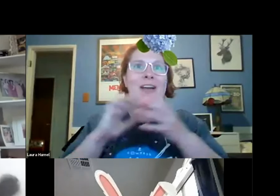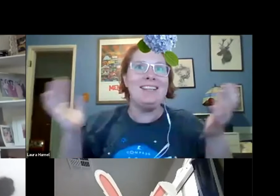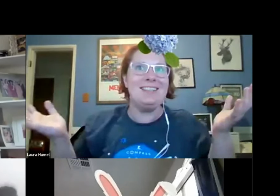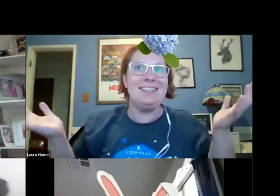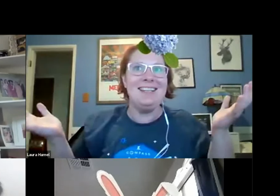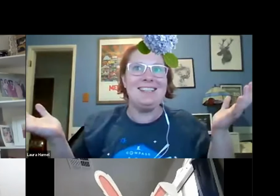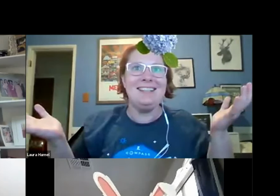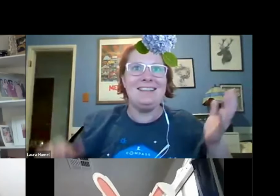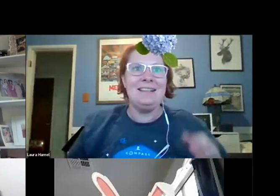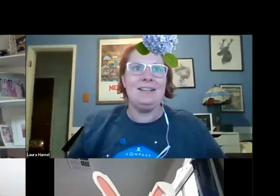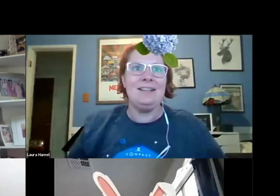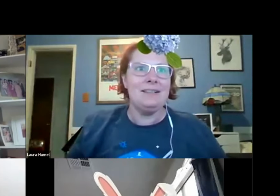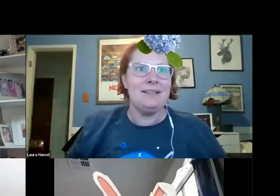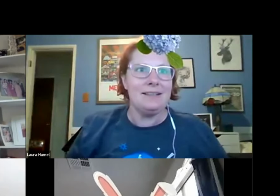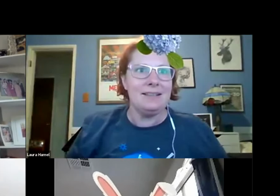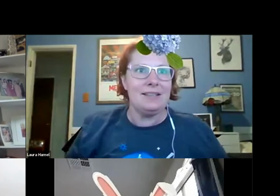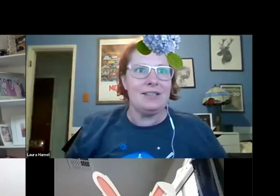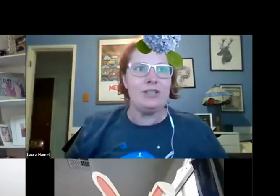Laura, you're muted.